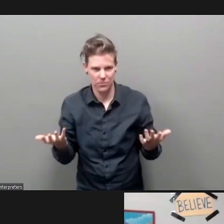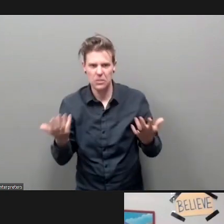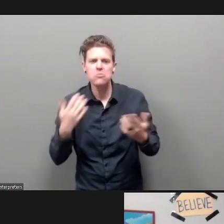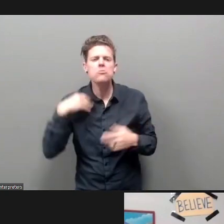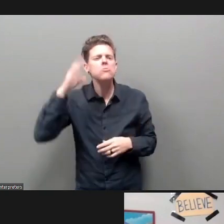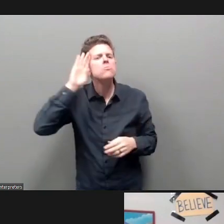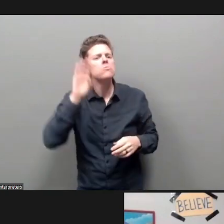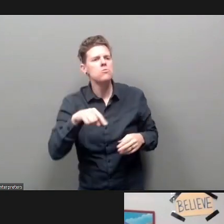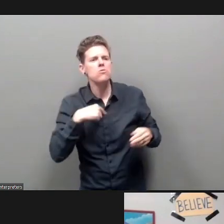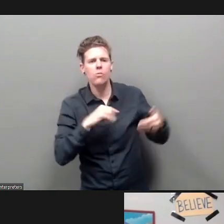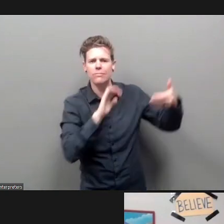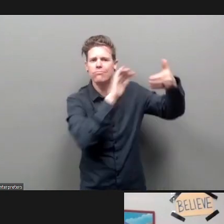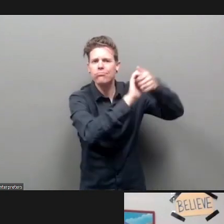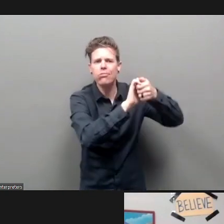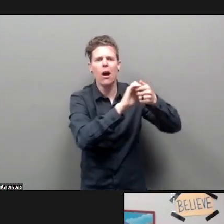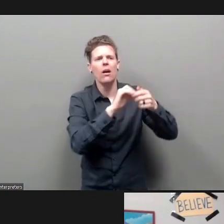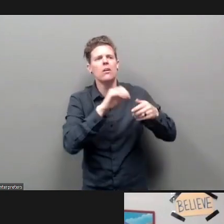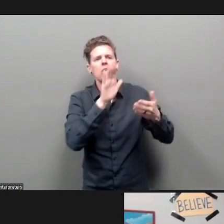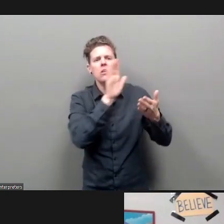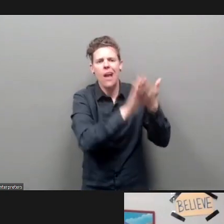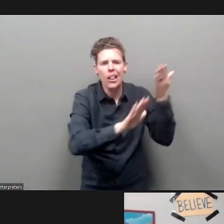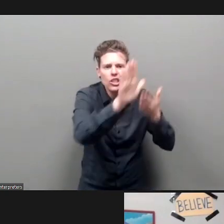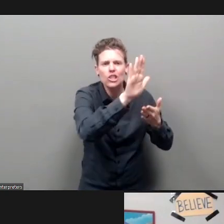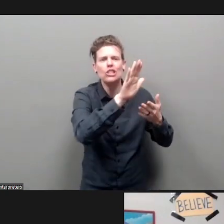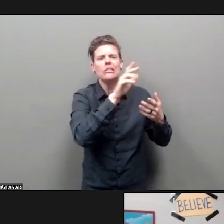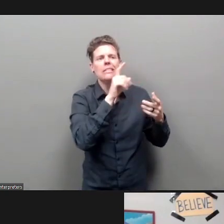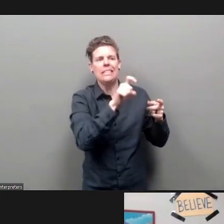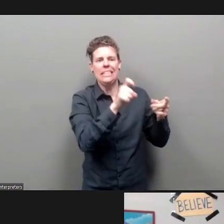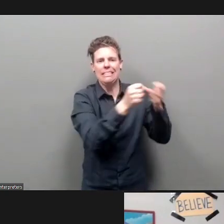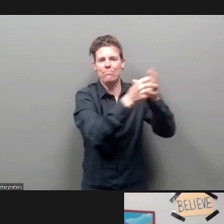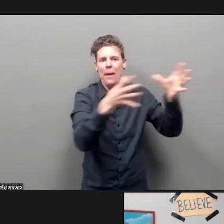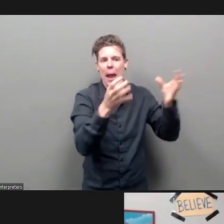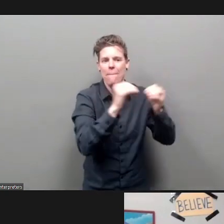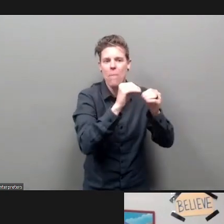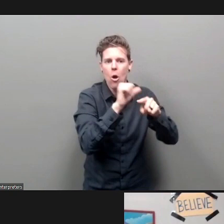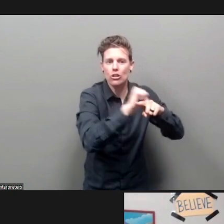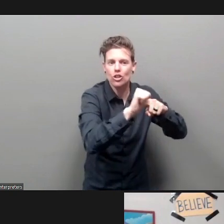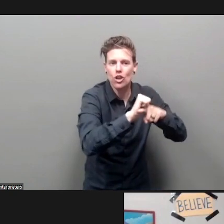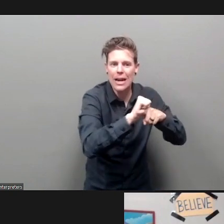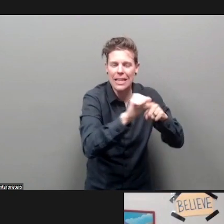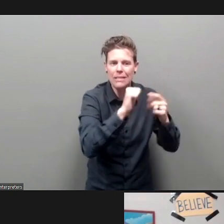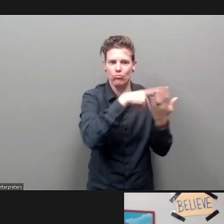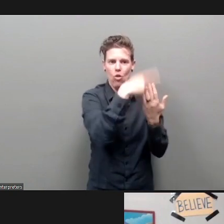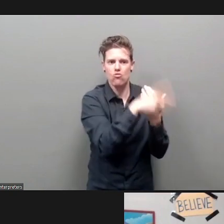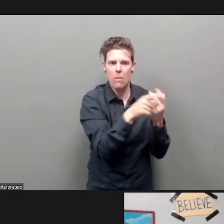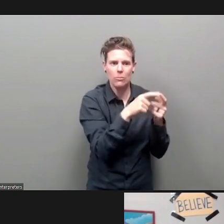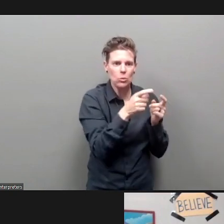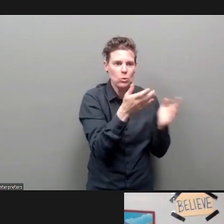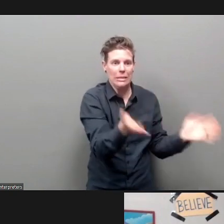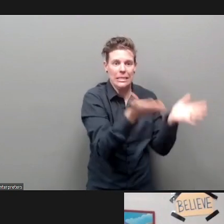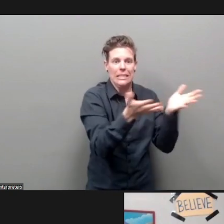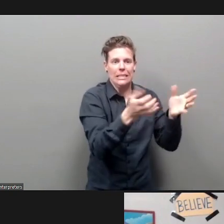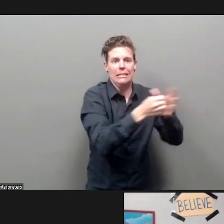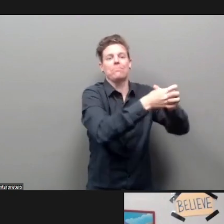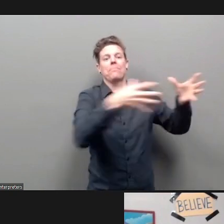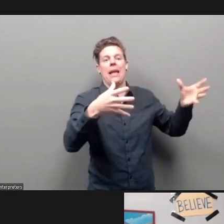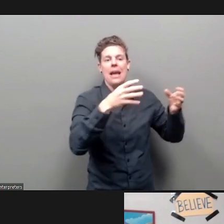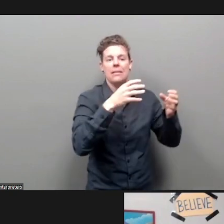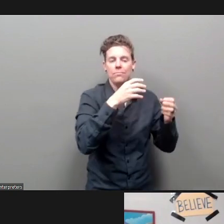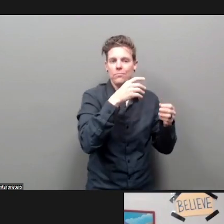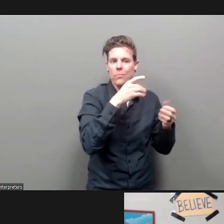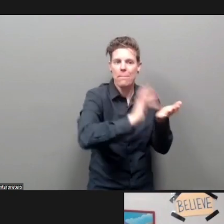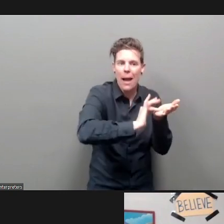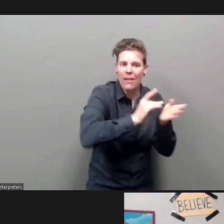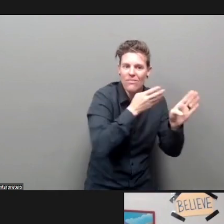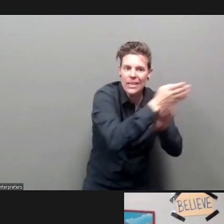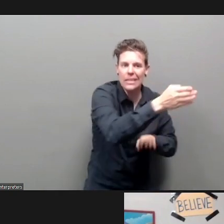to expand nursing training program opportunities here in the state. And we did have, we got our